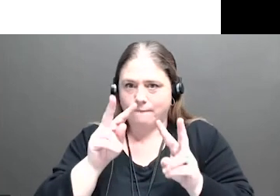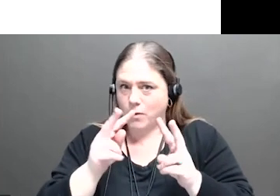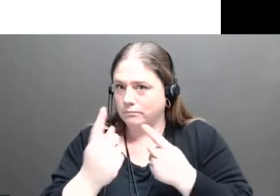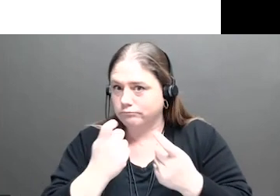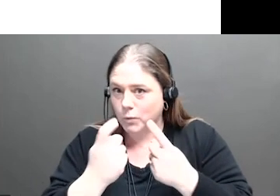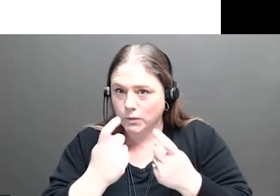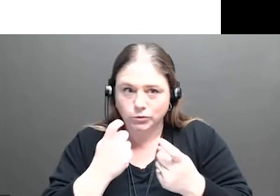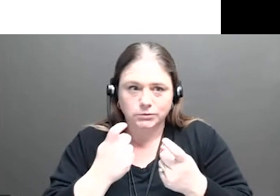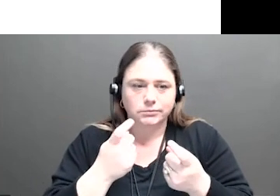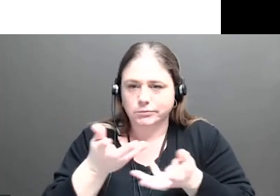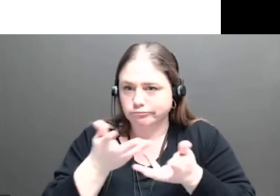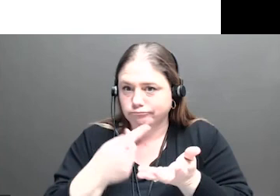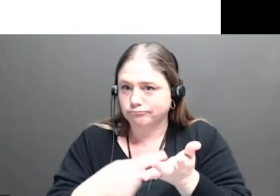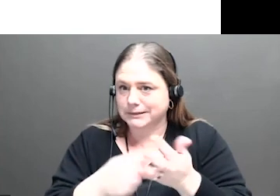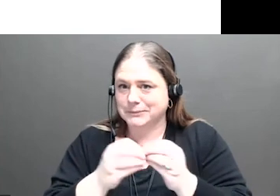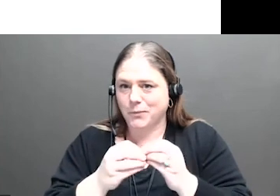much.